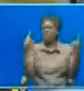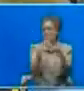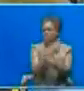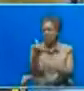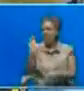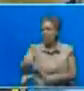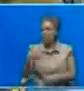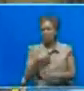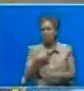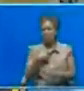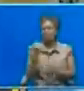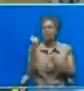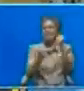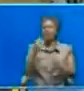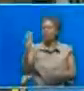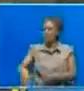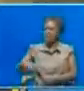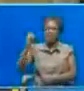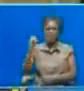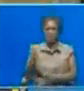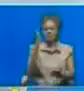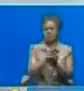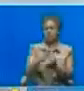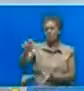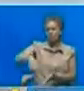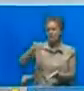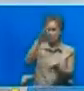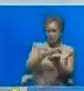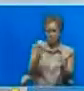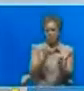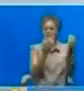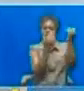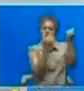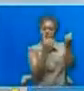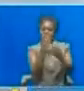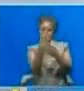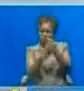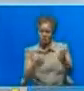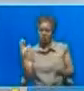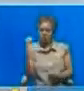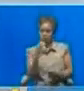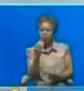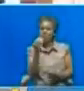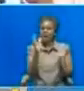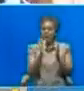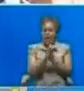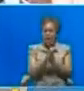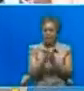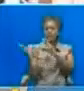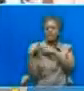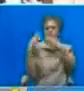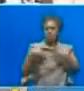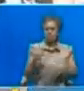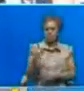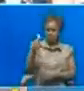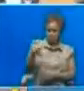magari. Magari mbado ziko juu. Fare haijashuka. It is the hope of both consumers and other stakeholders that the drop in pump prices